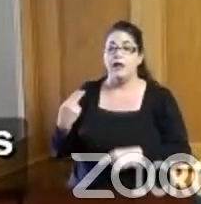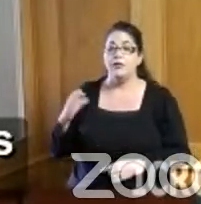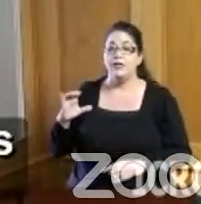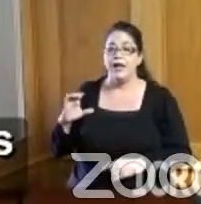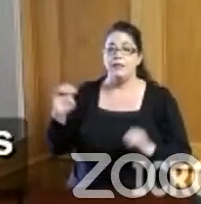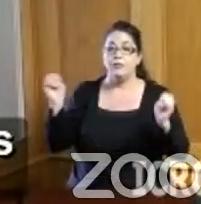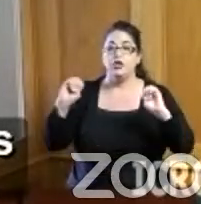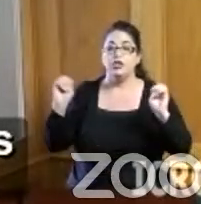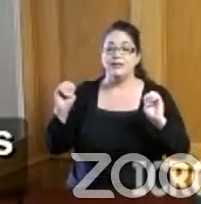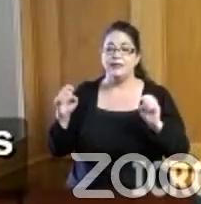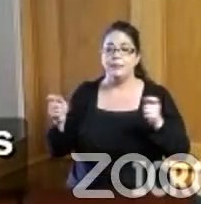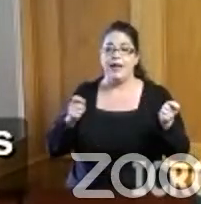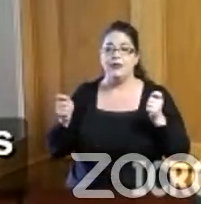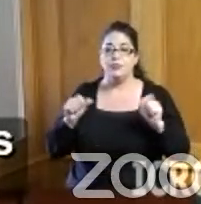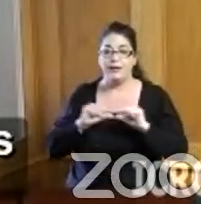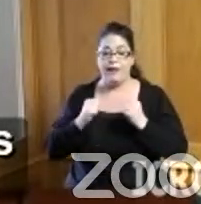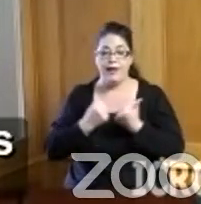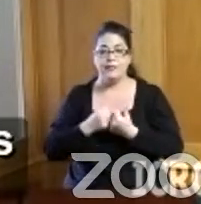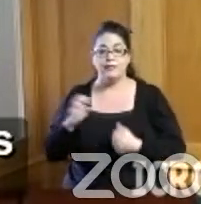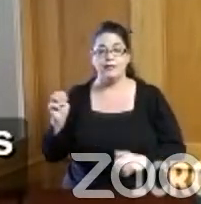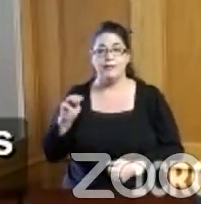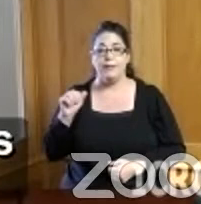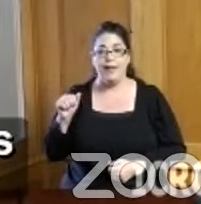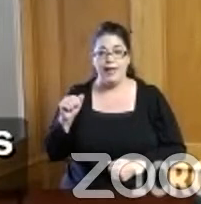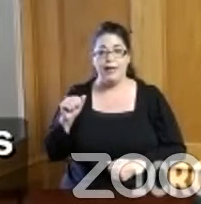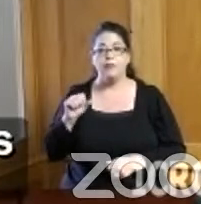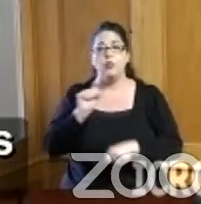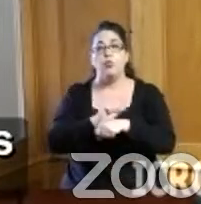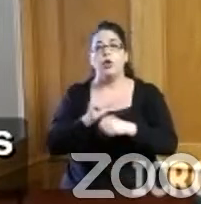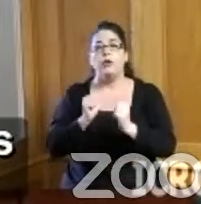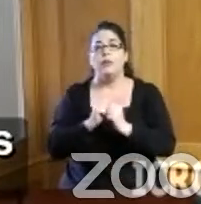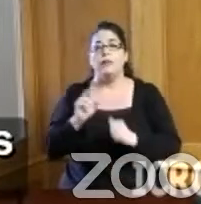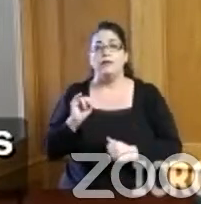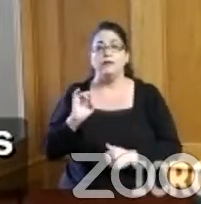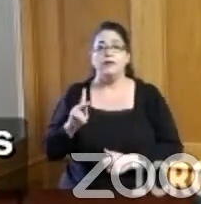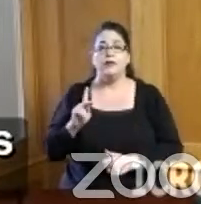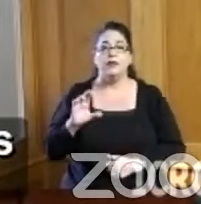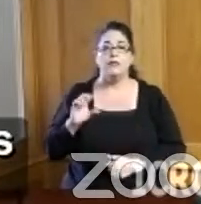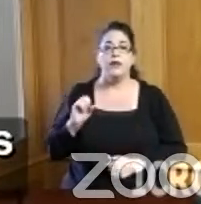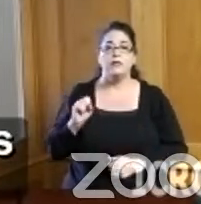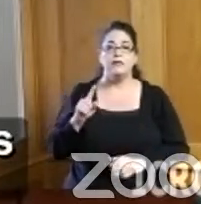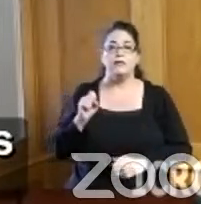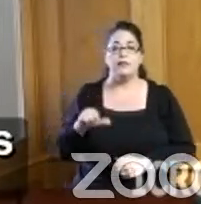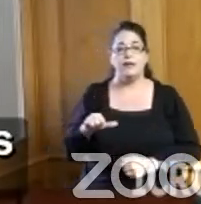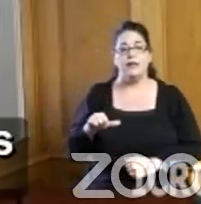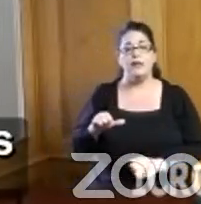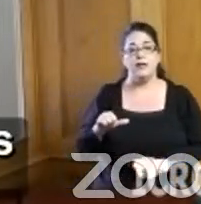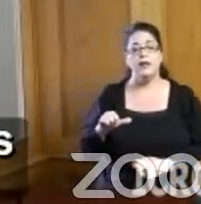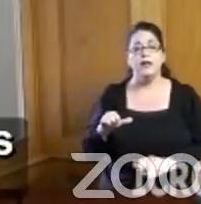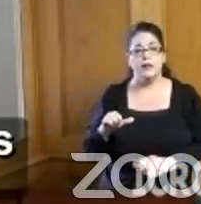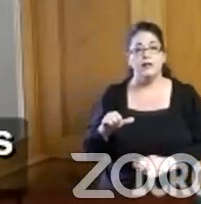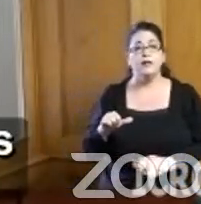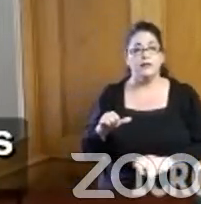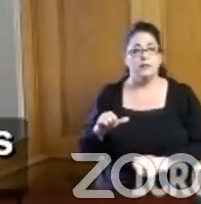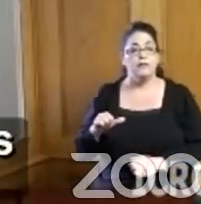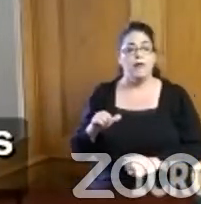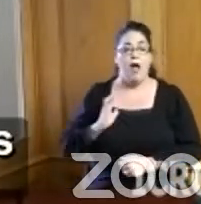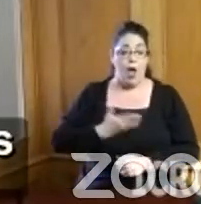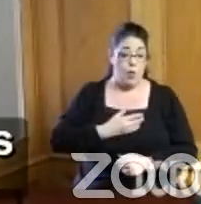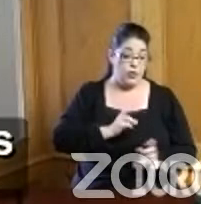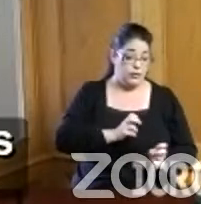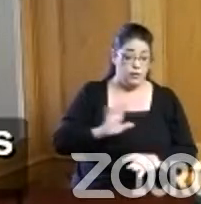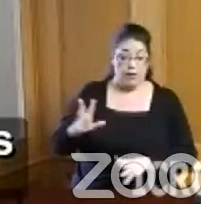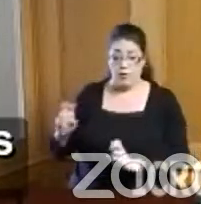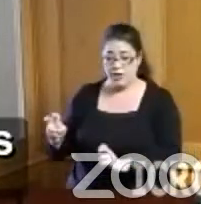Management mm-hmm. Agency. And we're she's working with Mr. Crosley to get things in order and overlay where our issues are and their issues are.